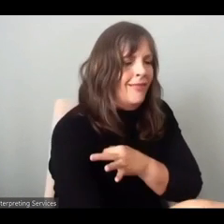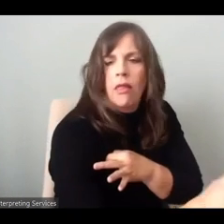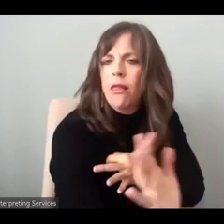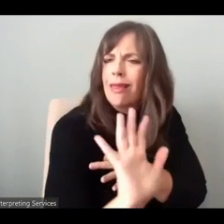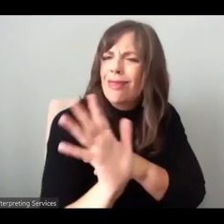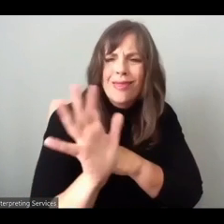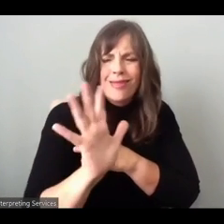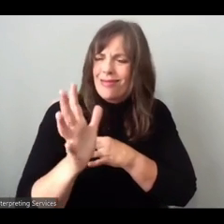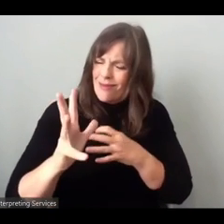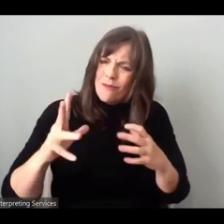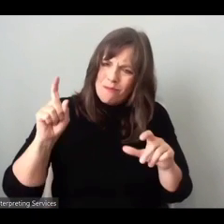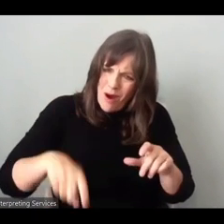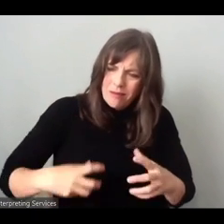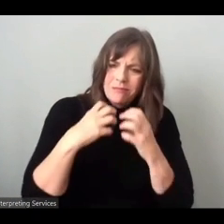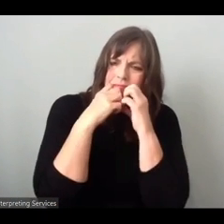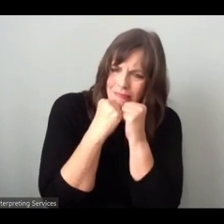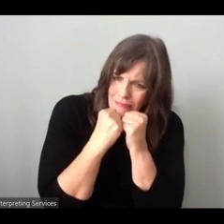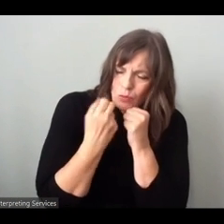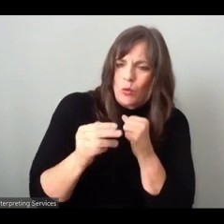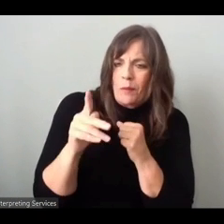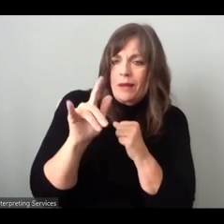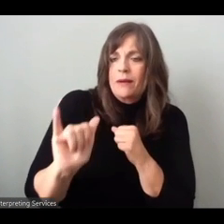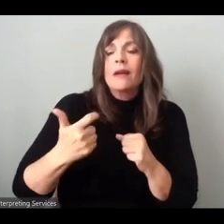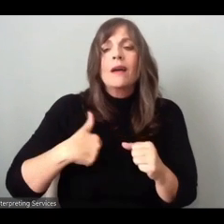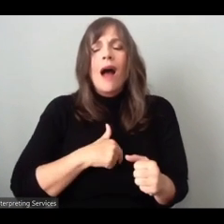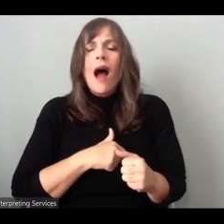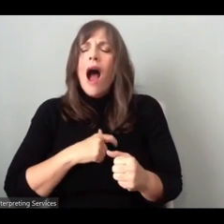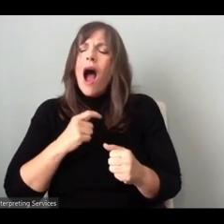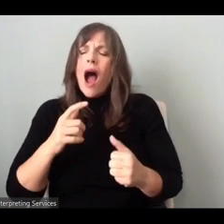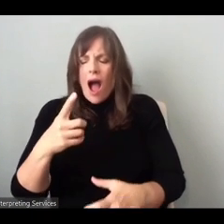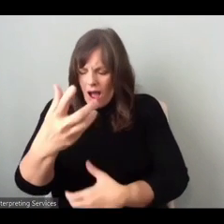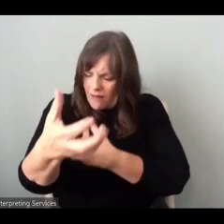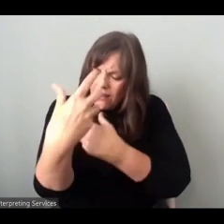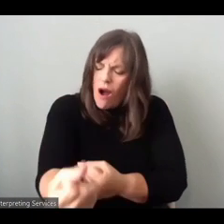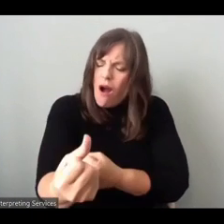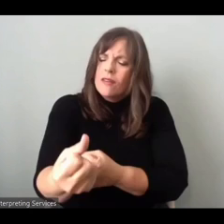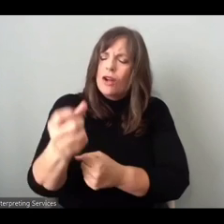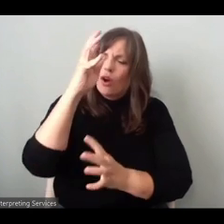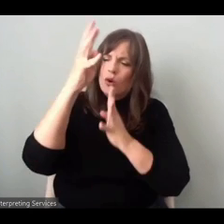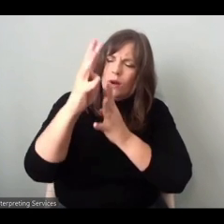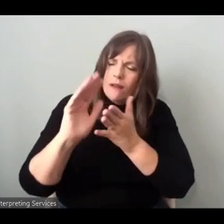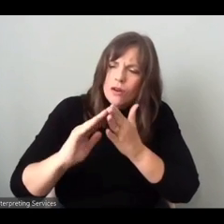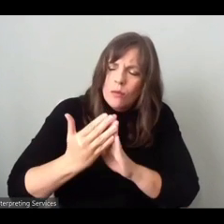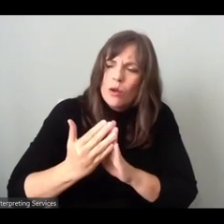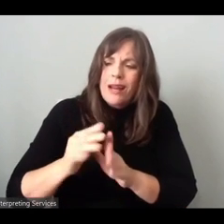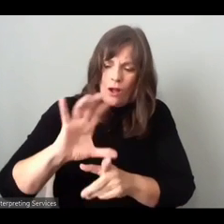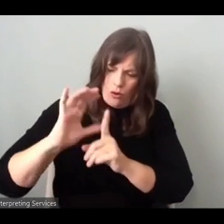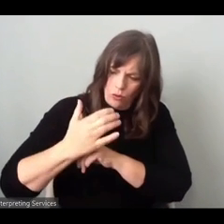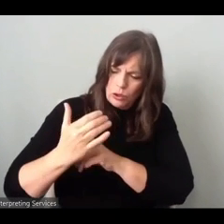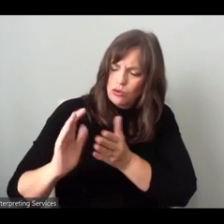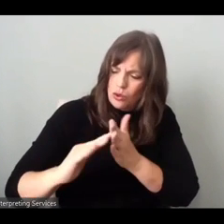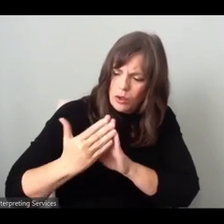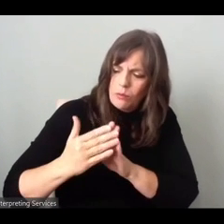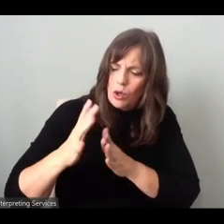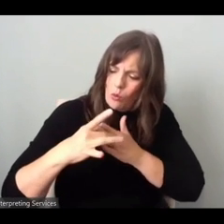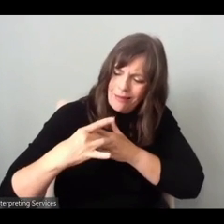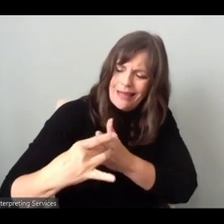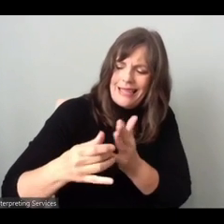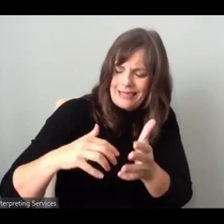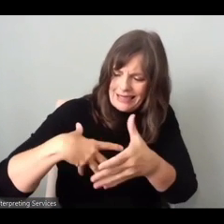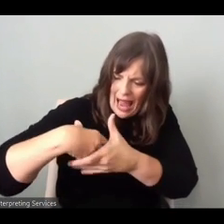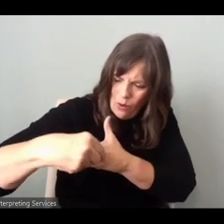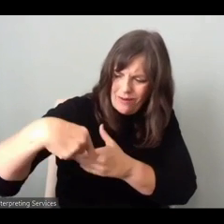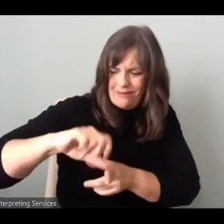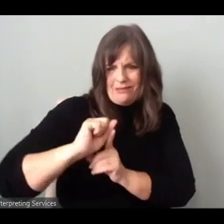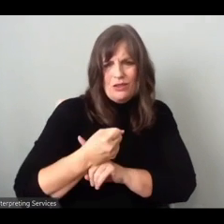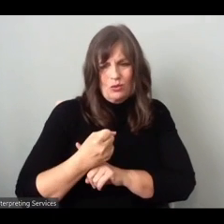am so confident that the creative community and the cultural community is going to lead us out of the woods. And I believe that because that's been the